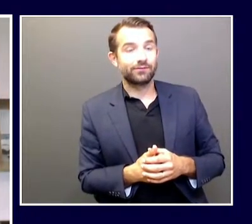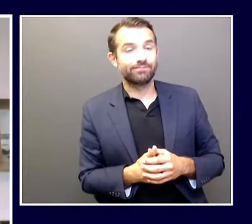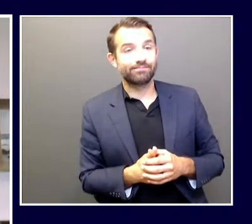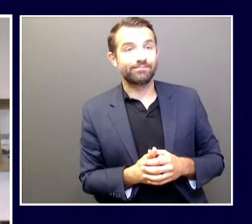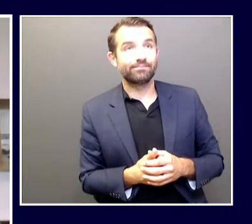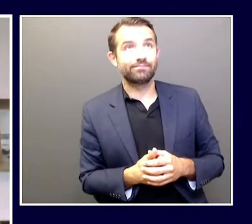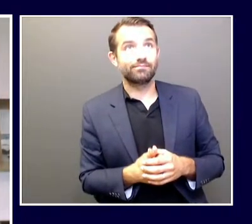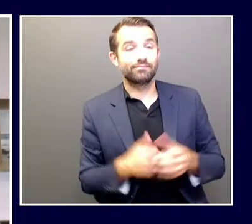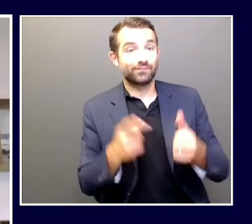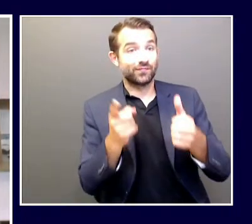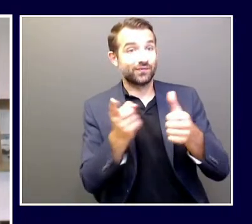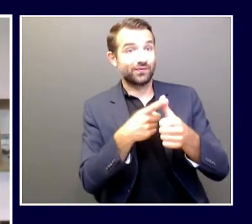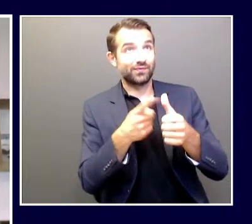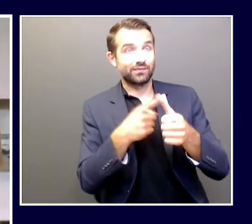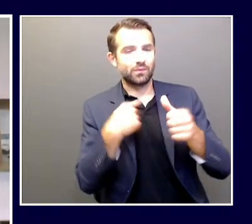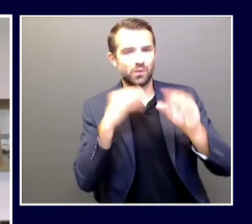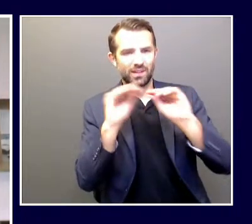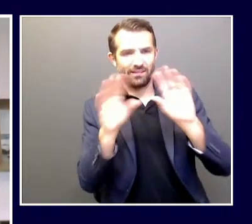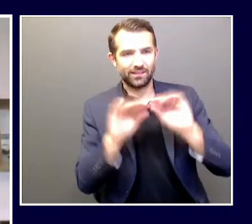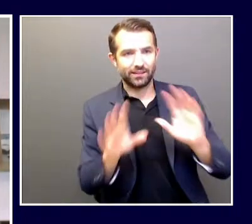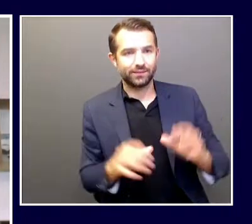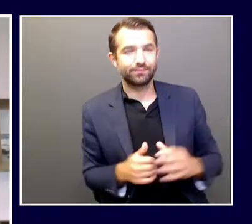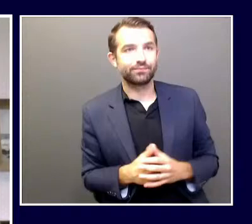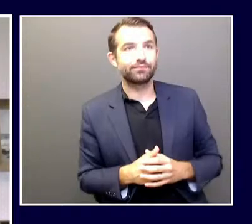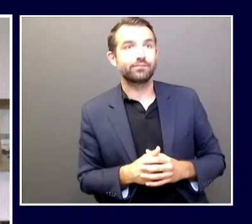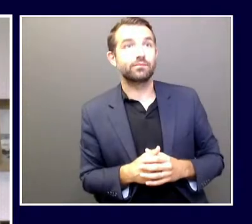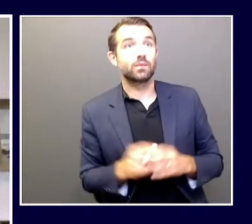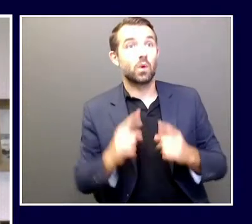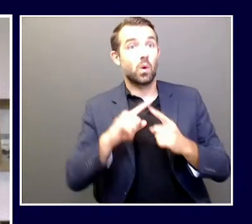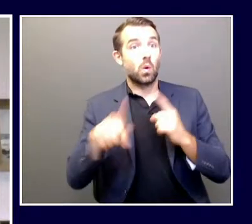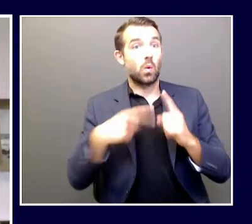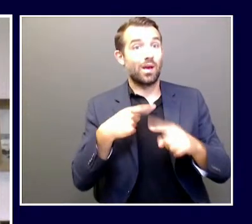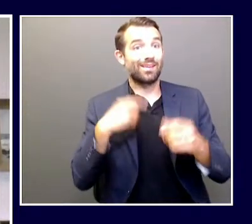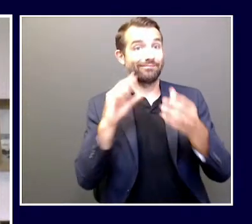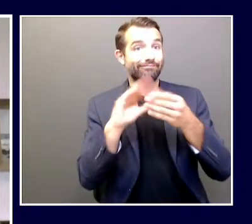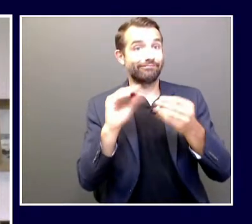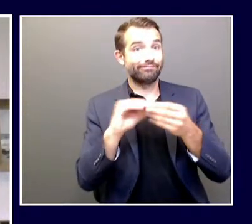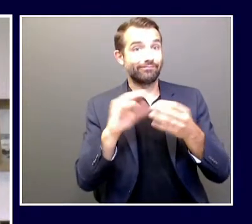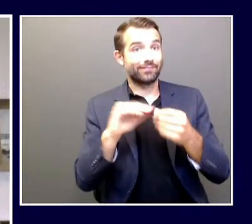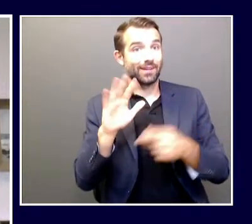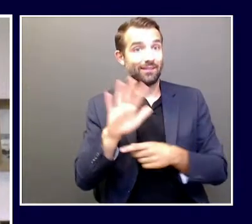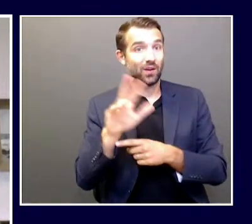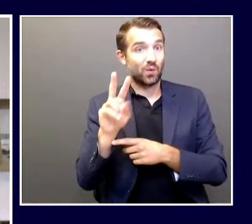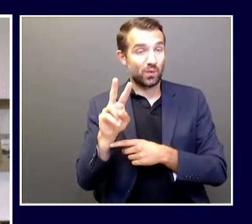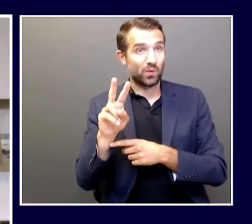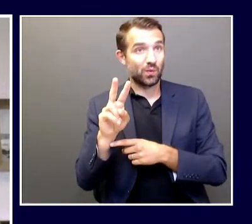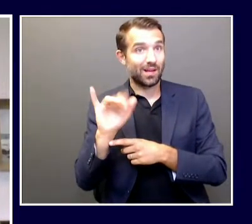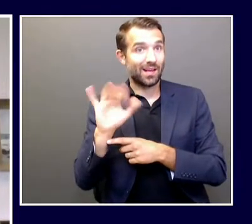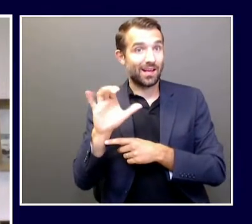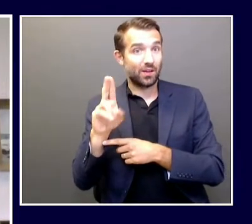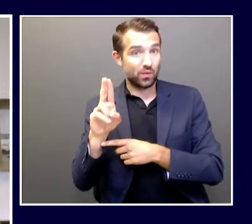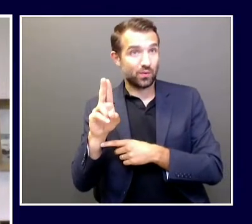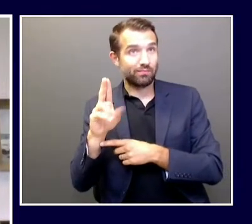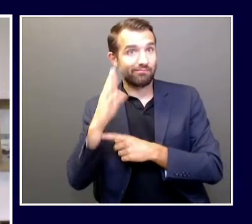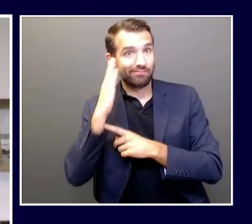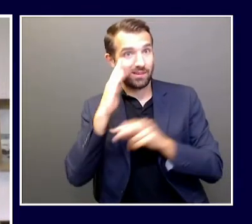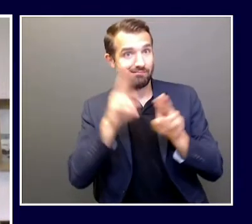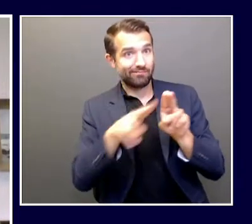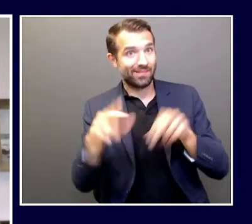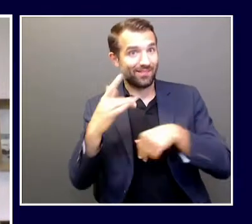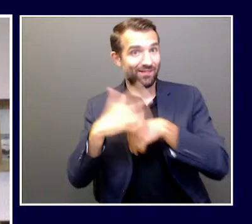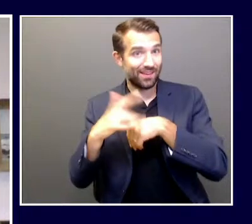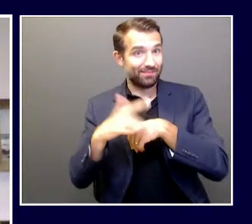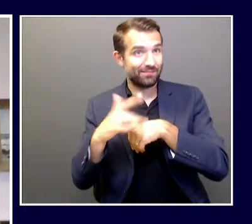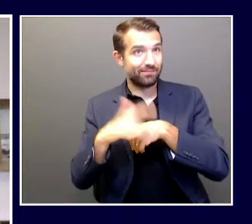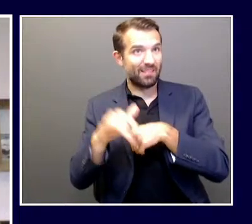report out beds, X number of beds are available. 52 ICU beds are available. That is a